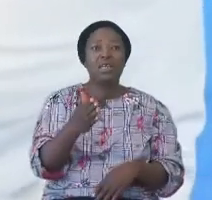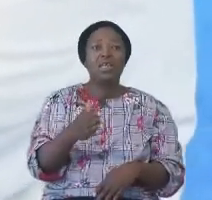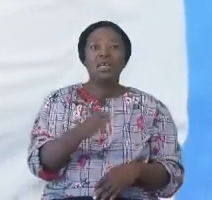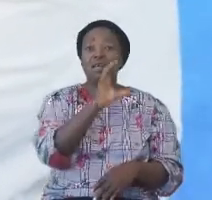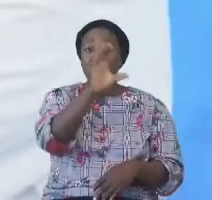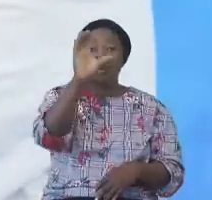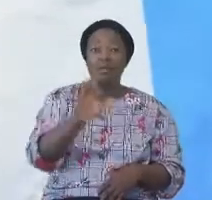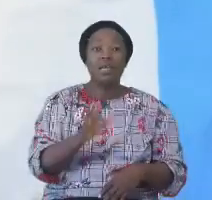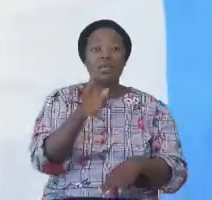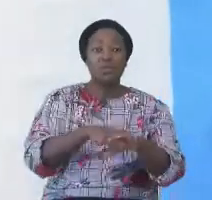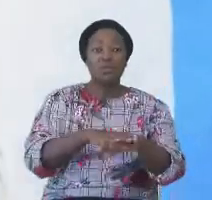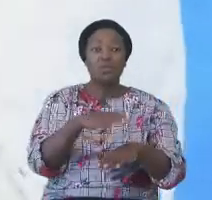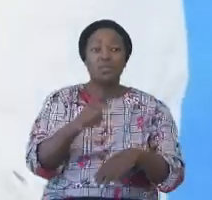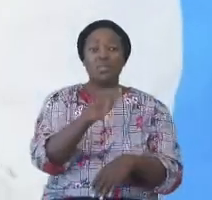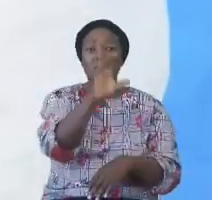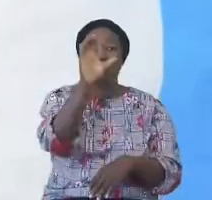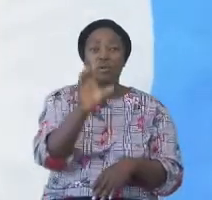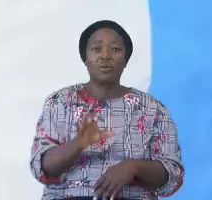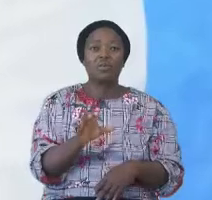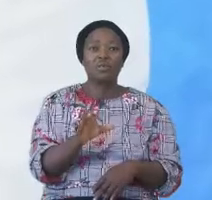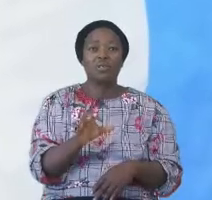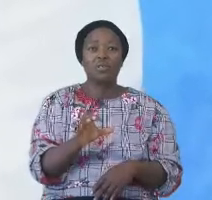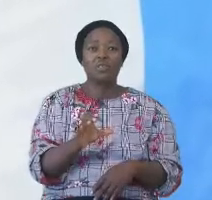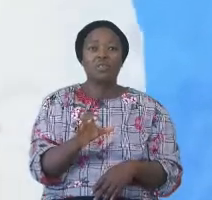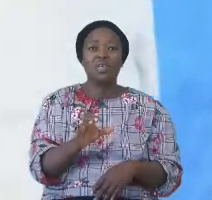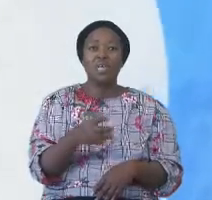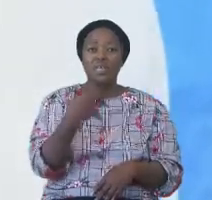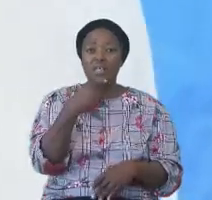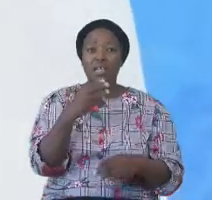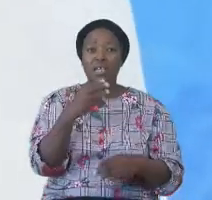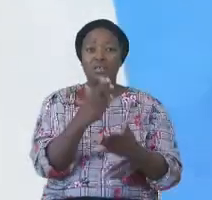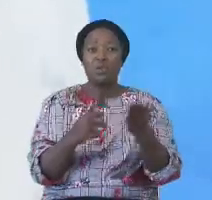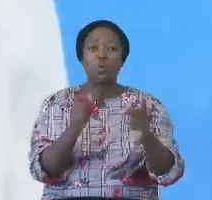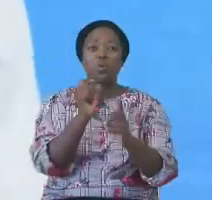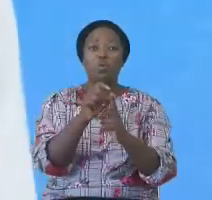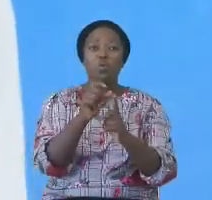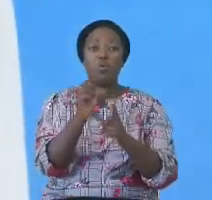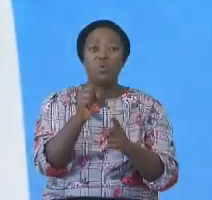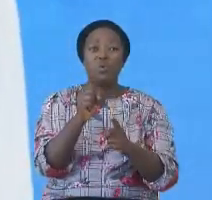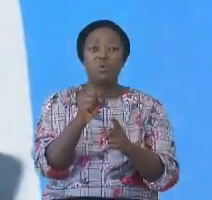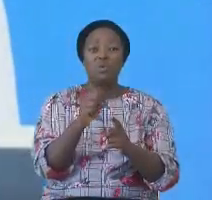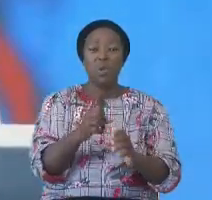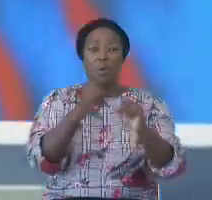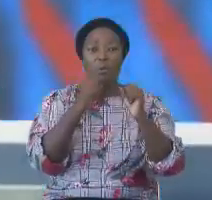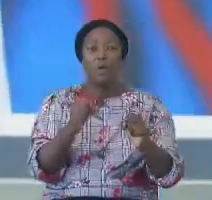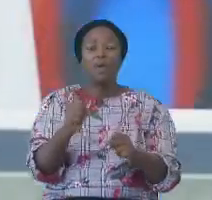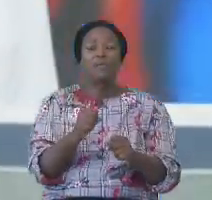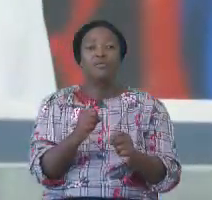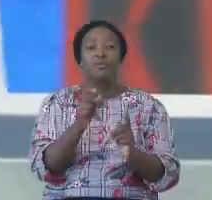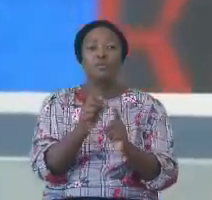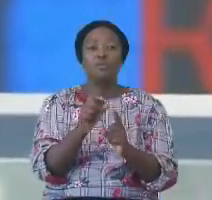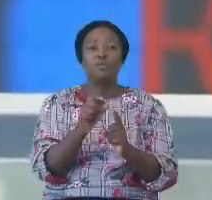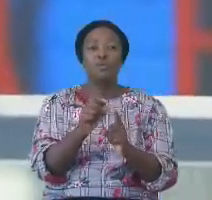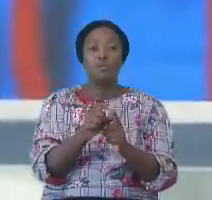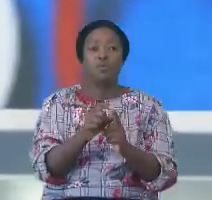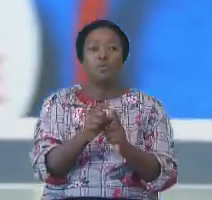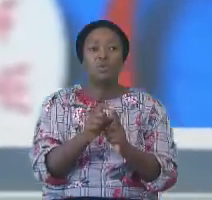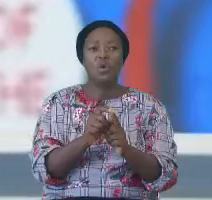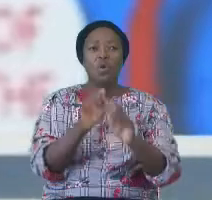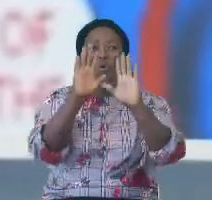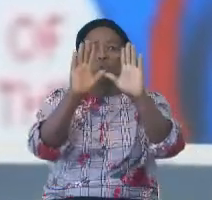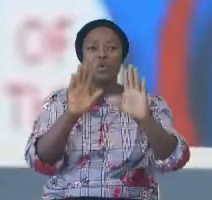cross and it wasn't silent there christ on the cross uttered some